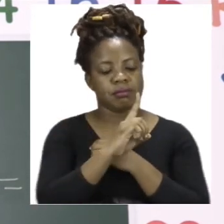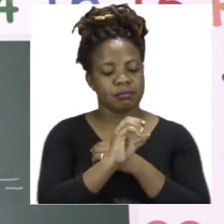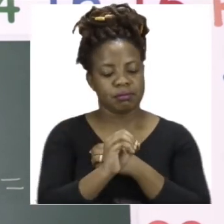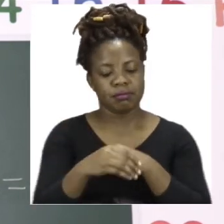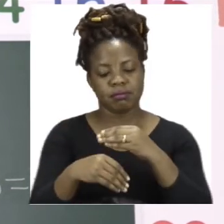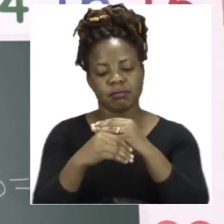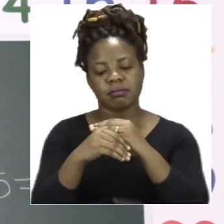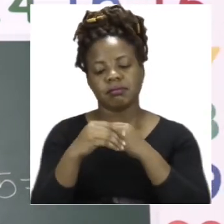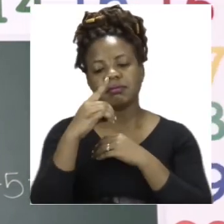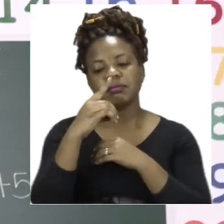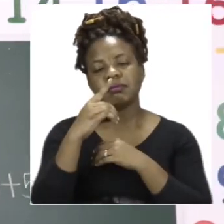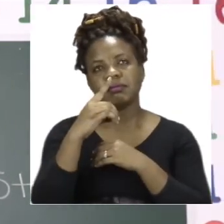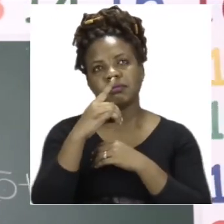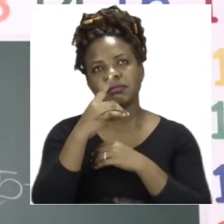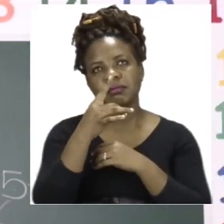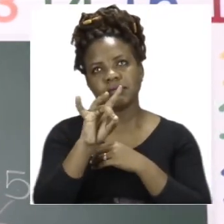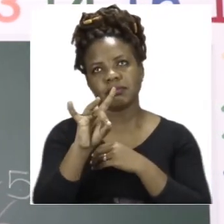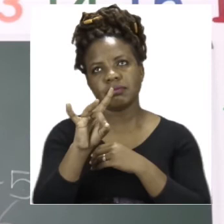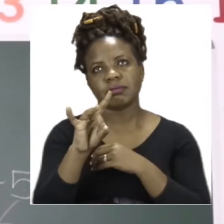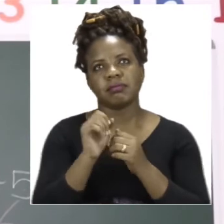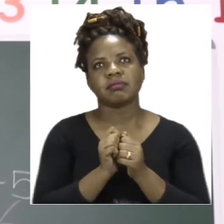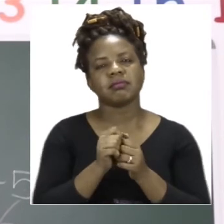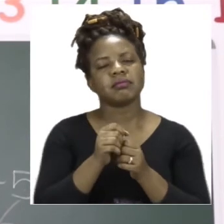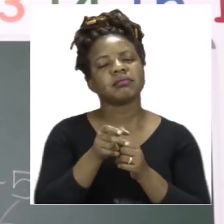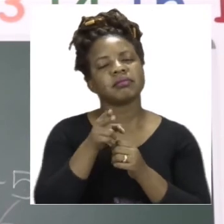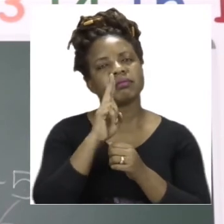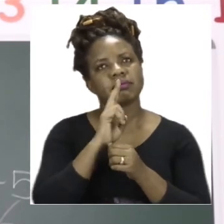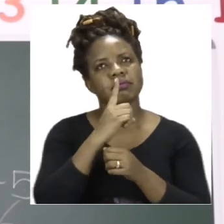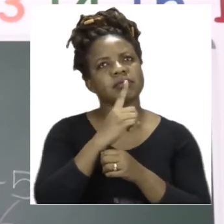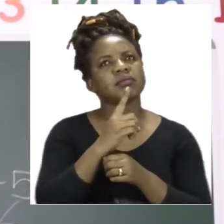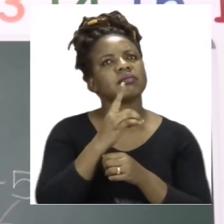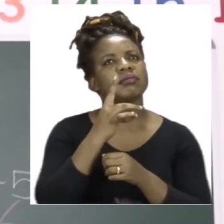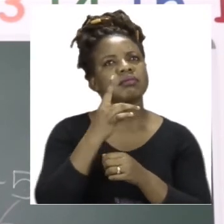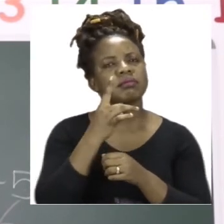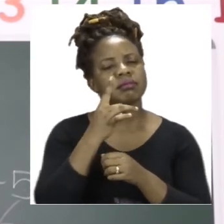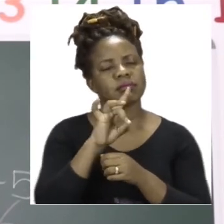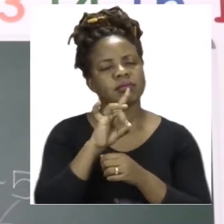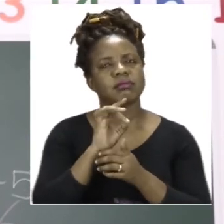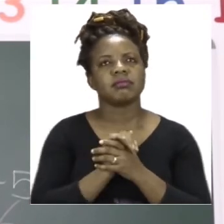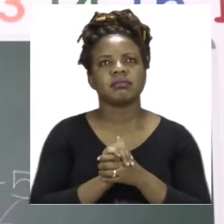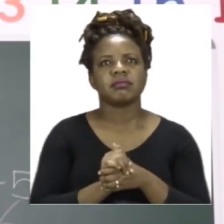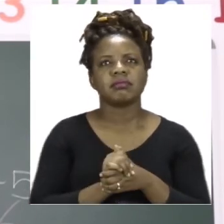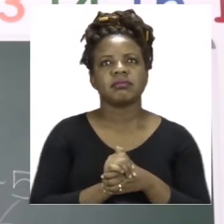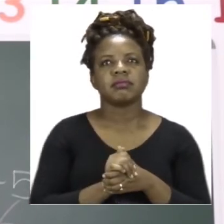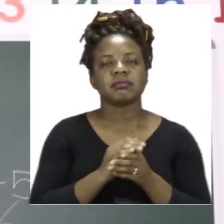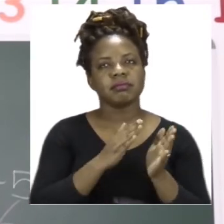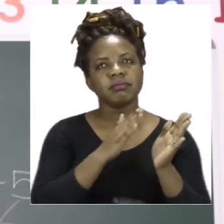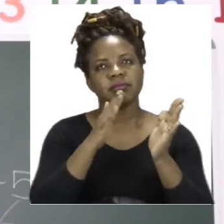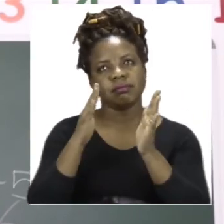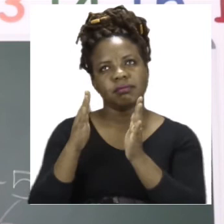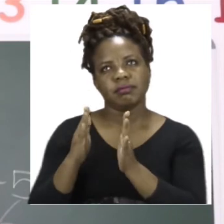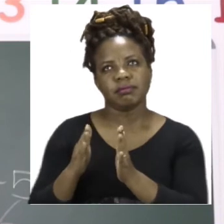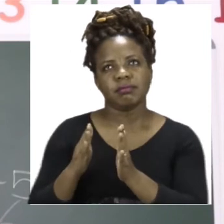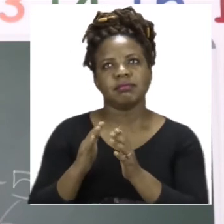10 + 8, which we get 18 from. Now let's move on to the next one and see if we can